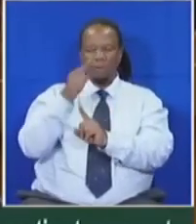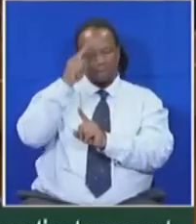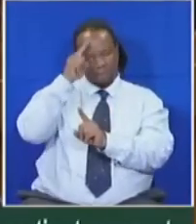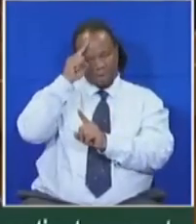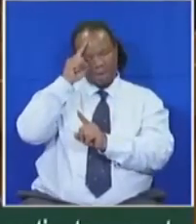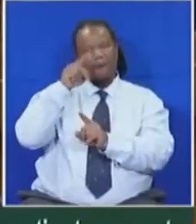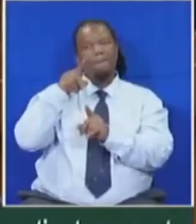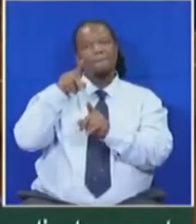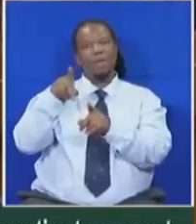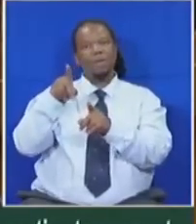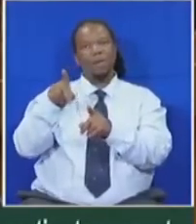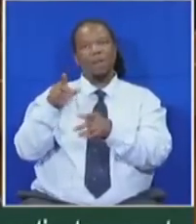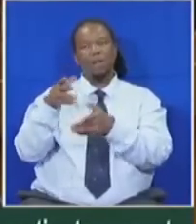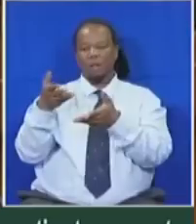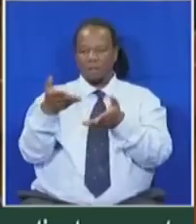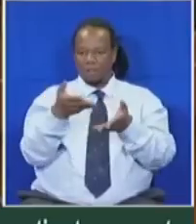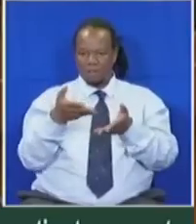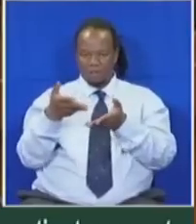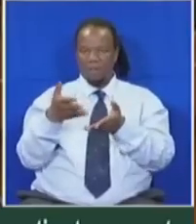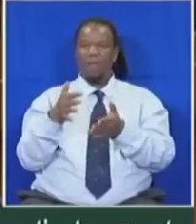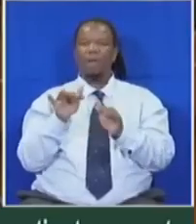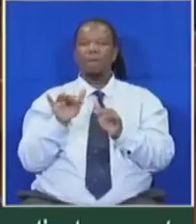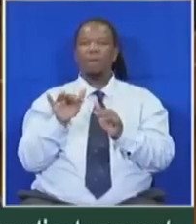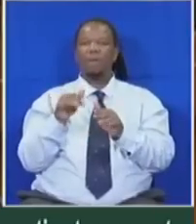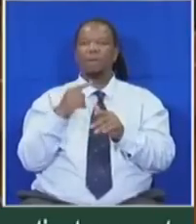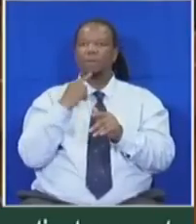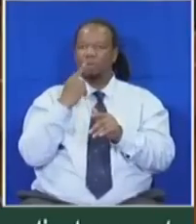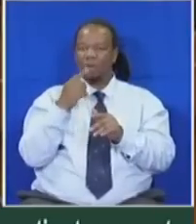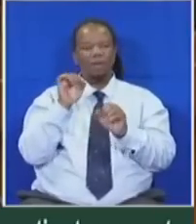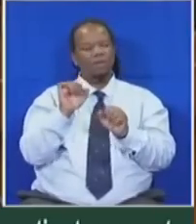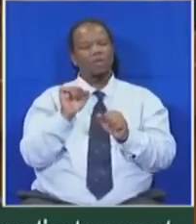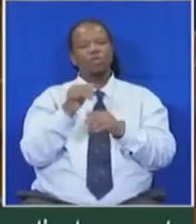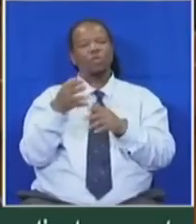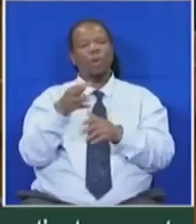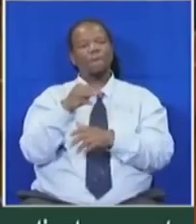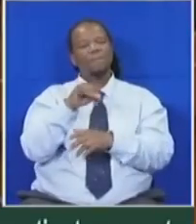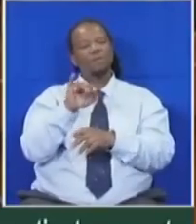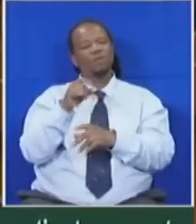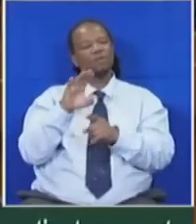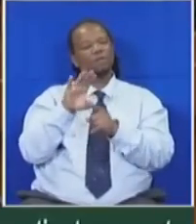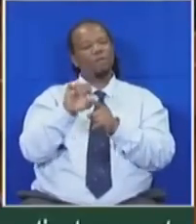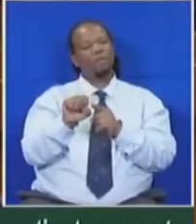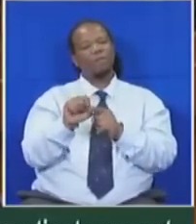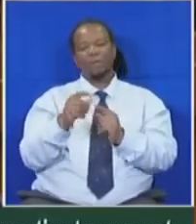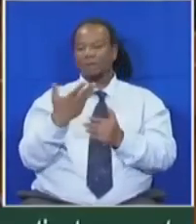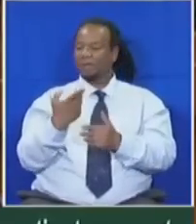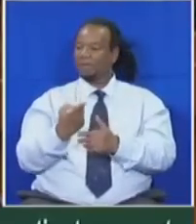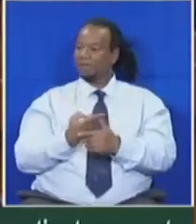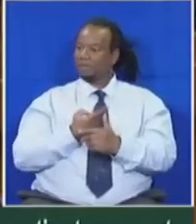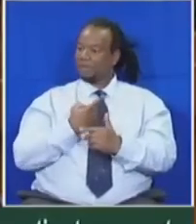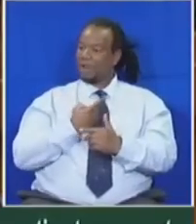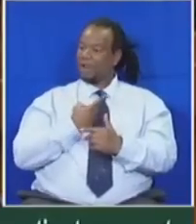you a majority in this house, they said fulfill this mission. Self-determination, the ability to